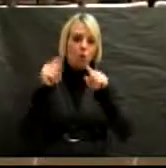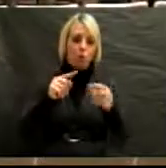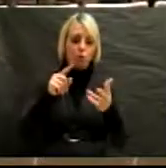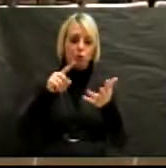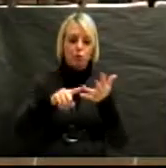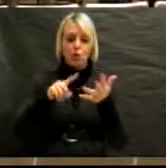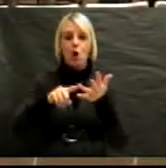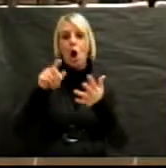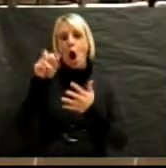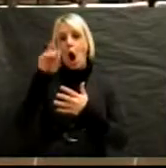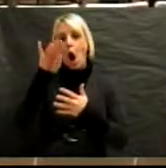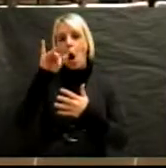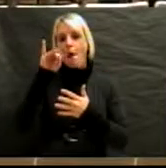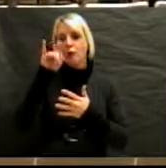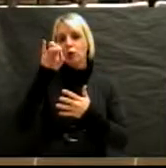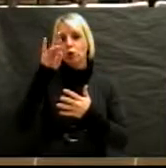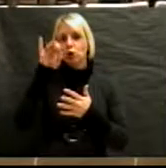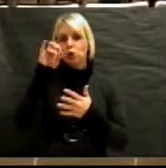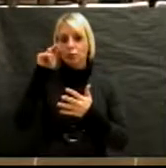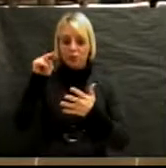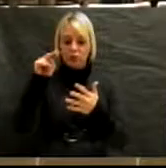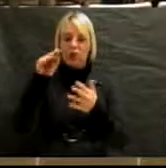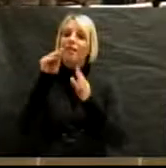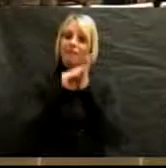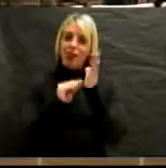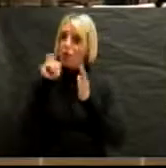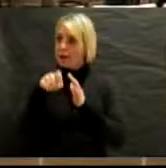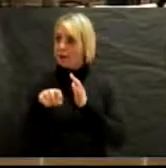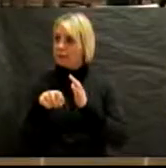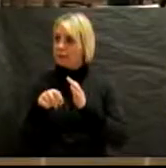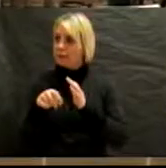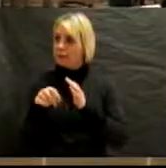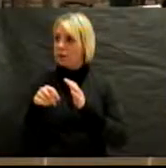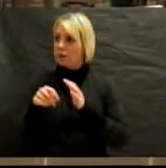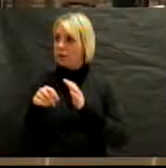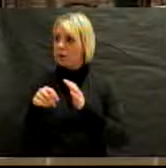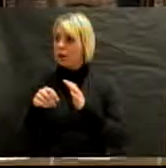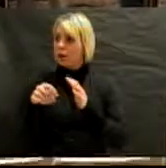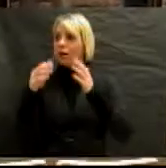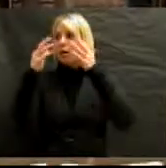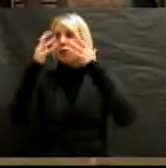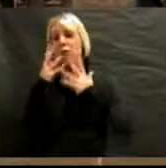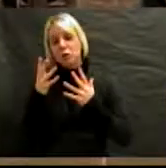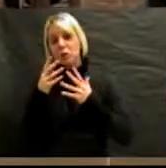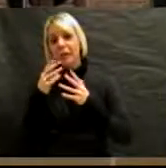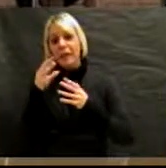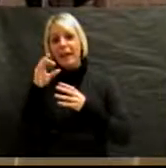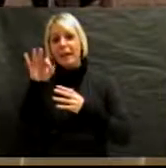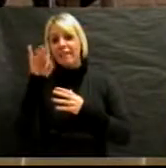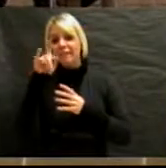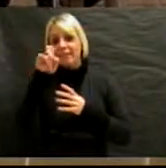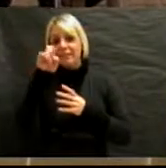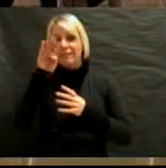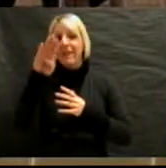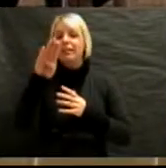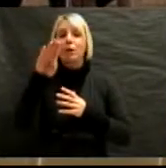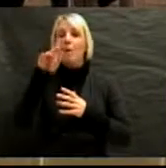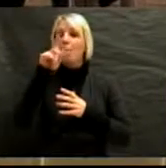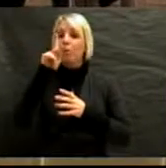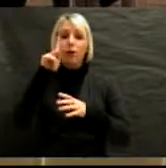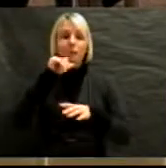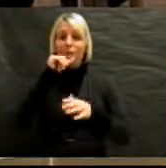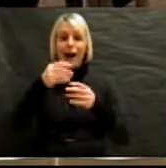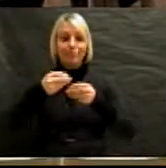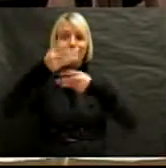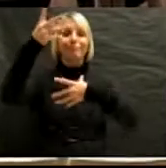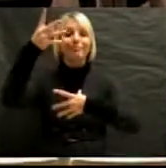Unfortunately, Facebook won't come up. Oh, Well, I'll take a picture. I yeah. think, yeah, so Todd needs to know here relatively